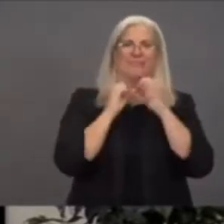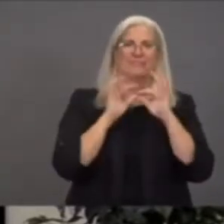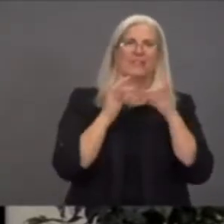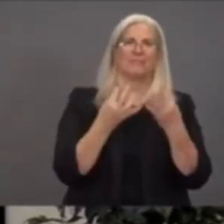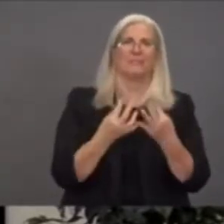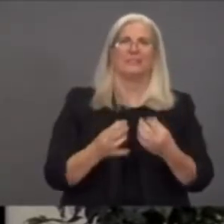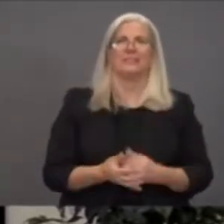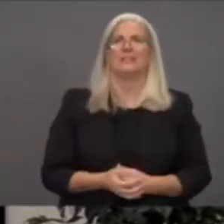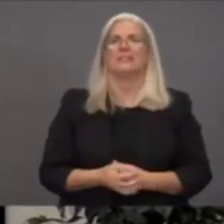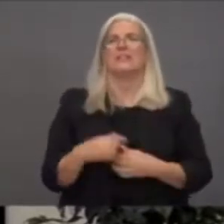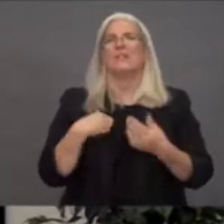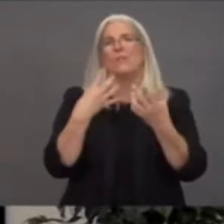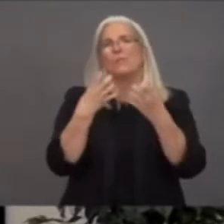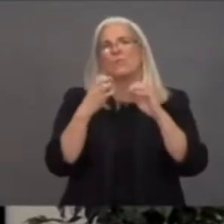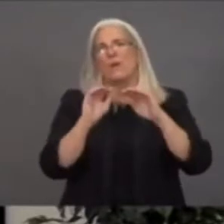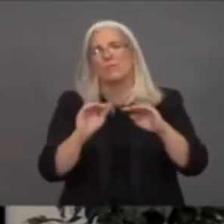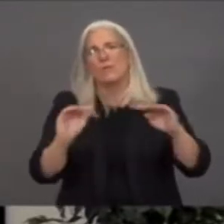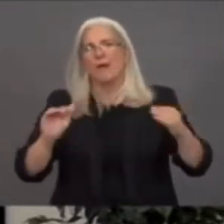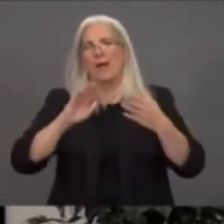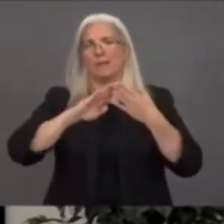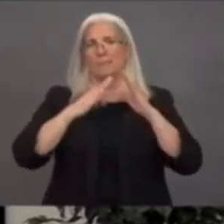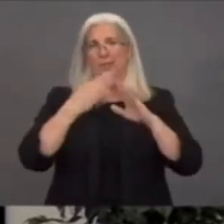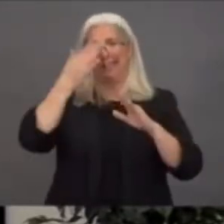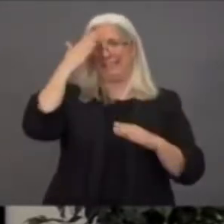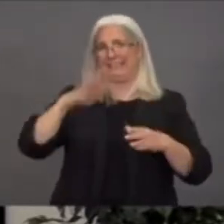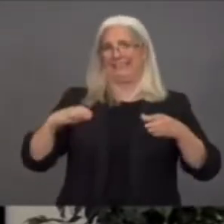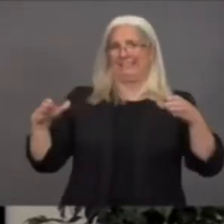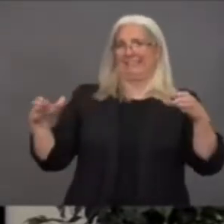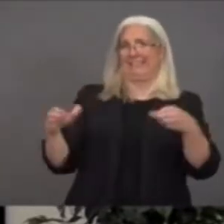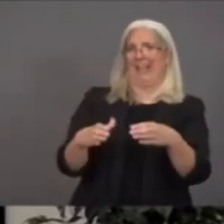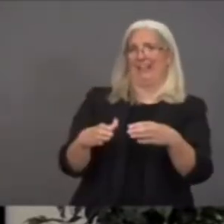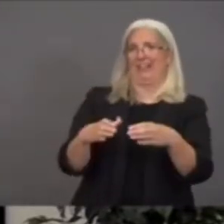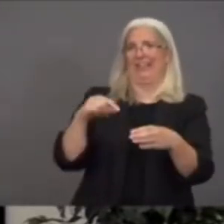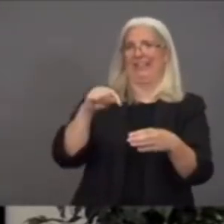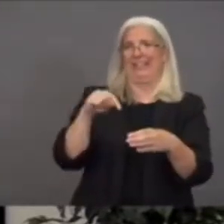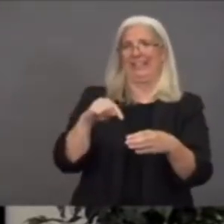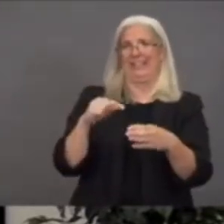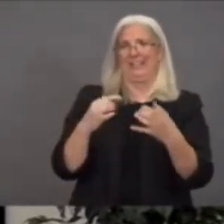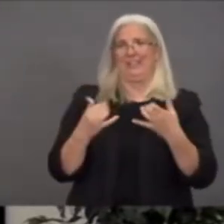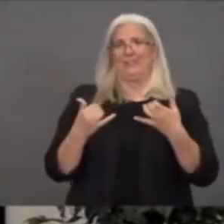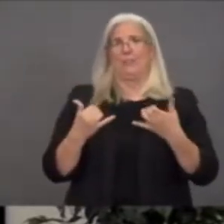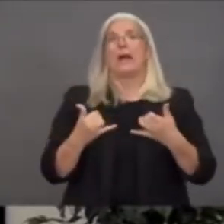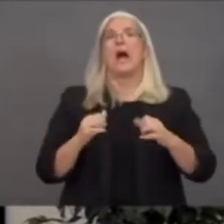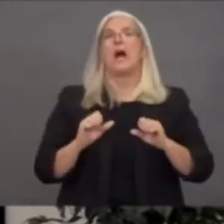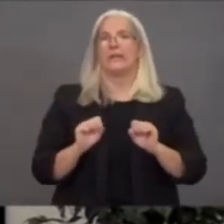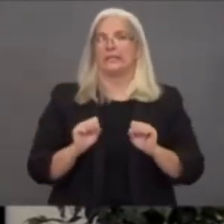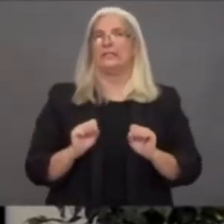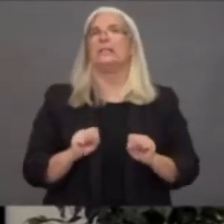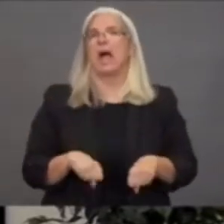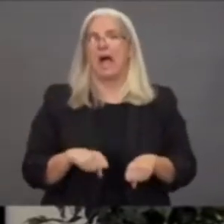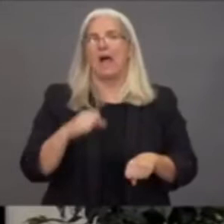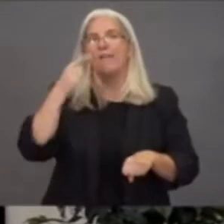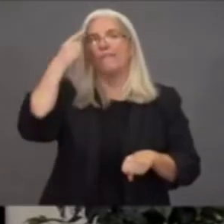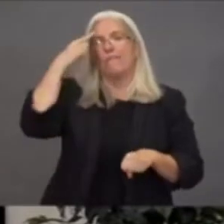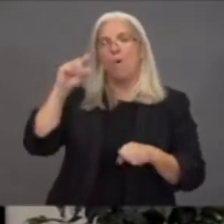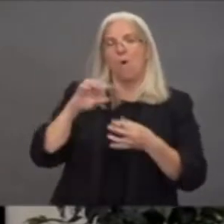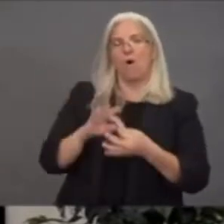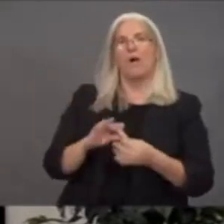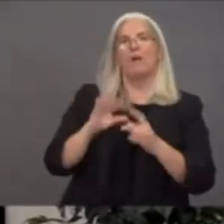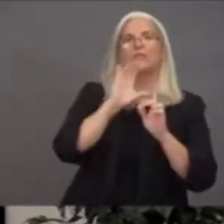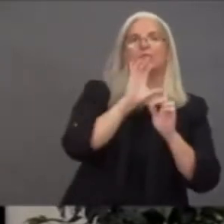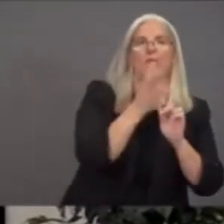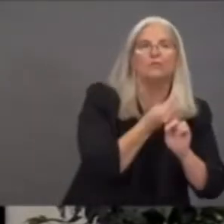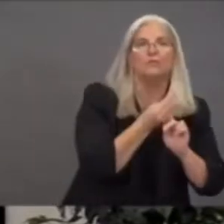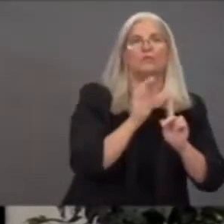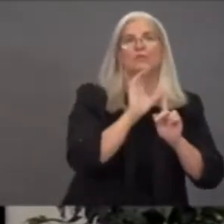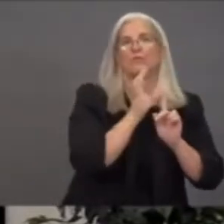our community that gatherings at this time are allowed for the purposes of cultural political or religious events such